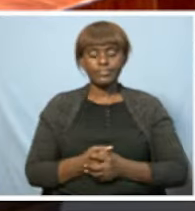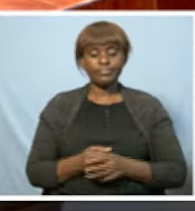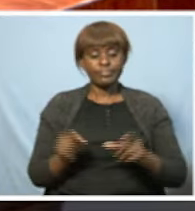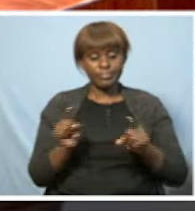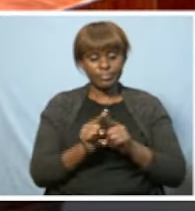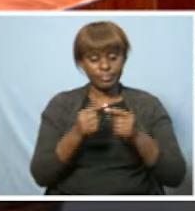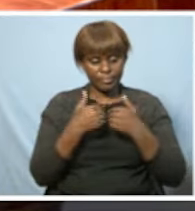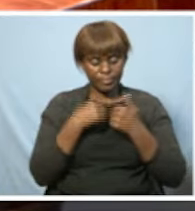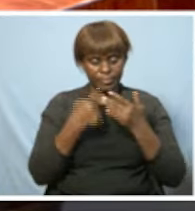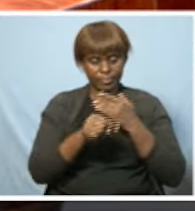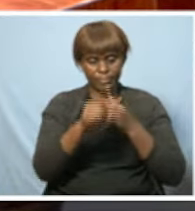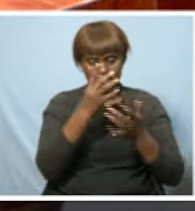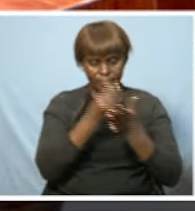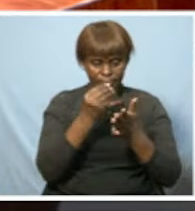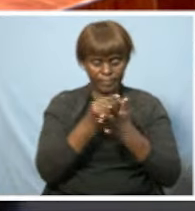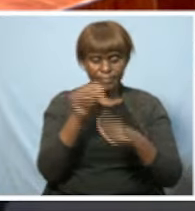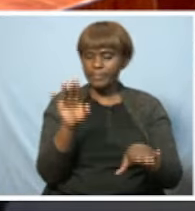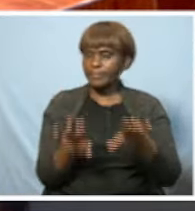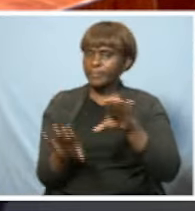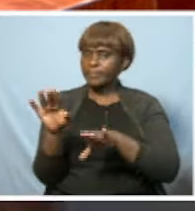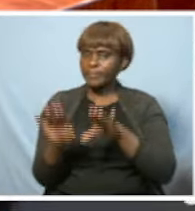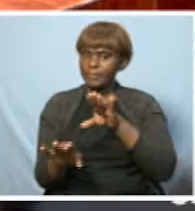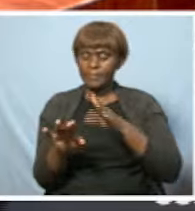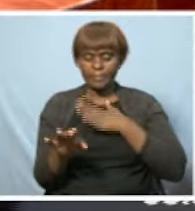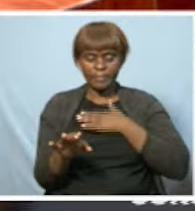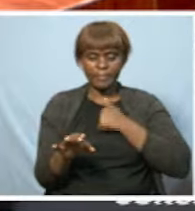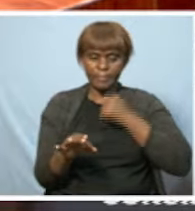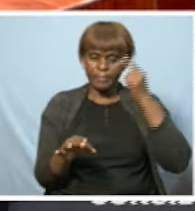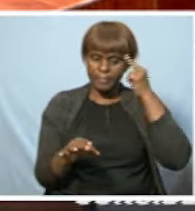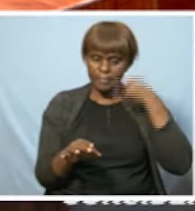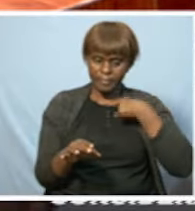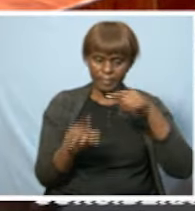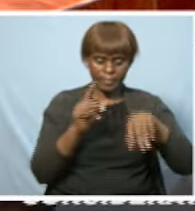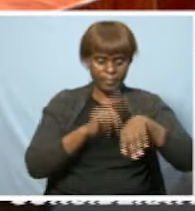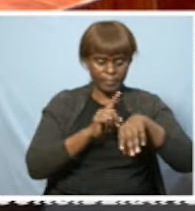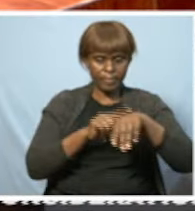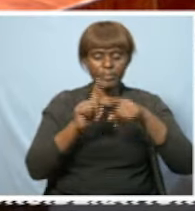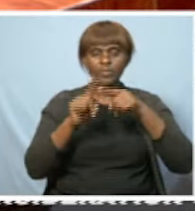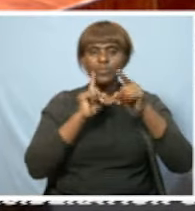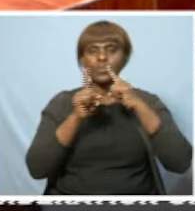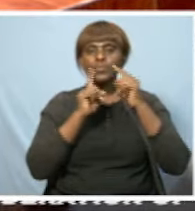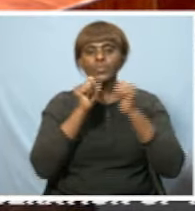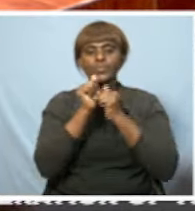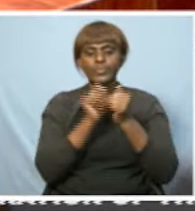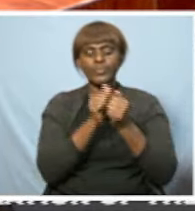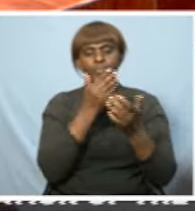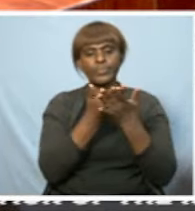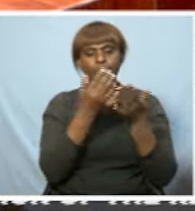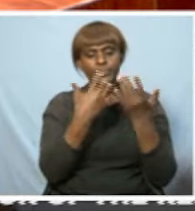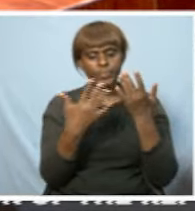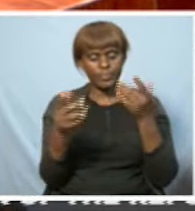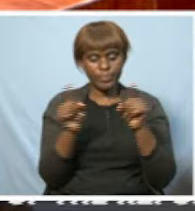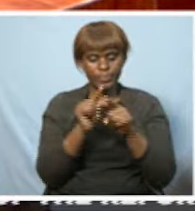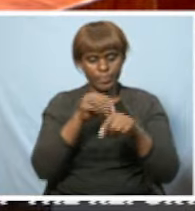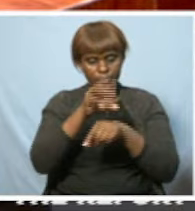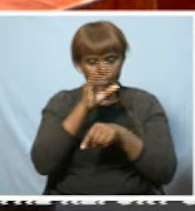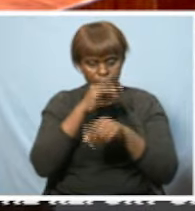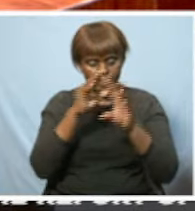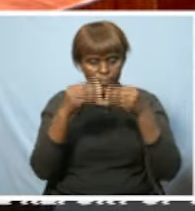persistent unspent balances. I think we have taken time to talk about these things, and advice has been